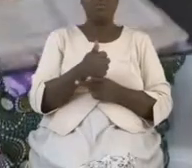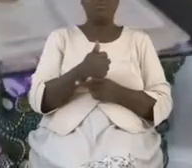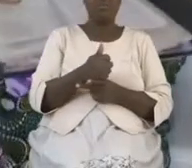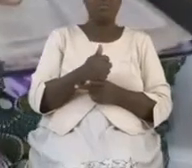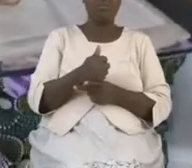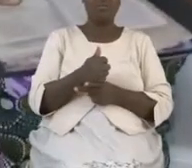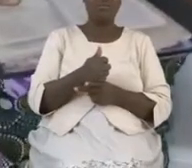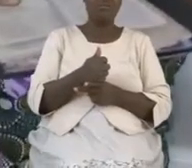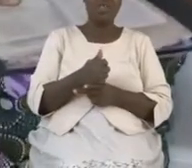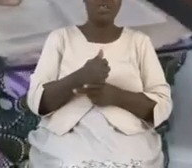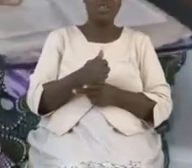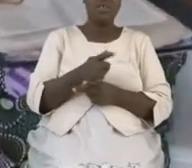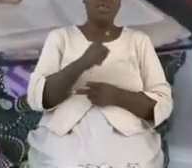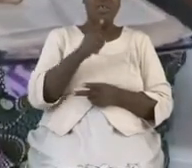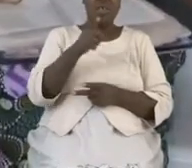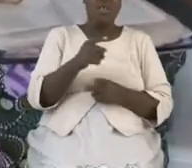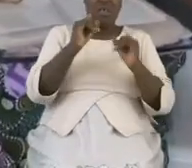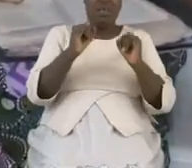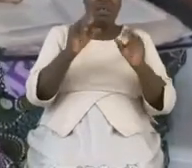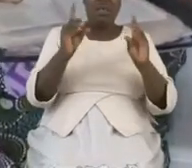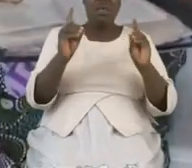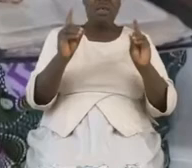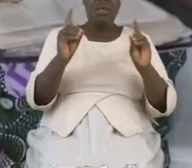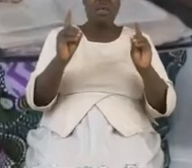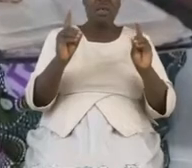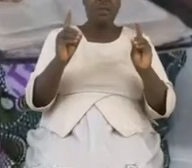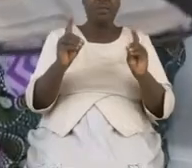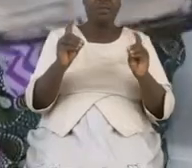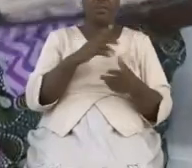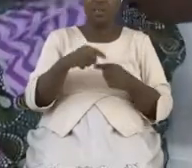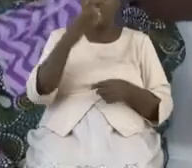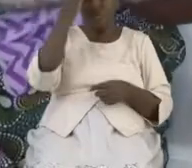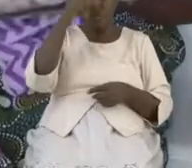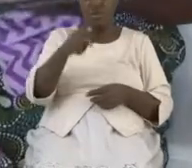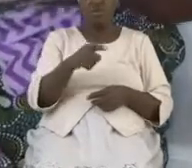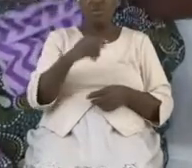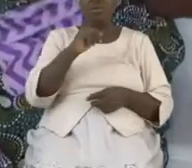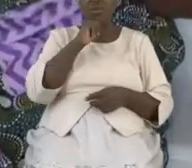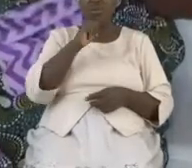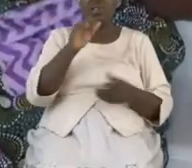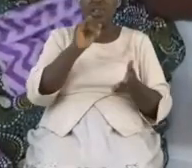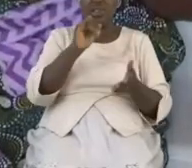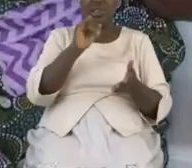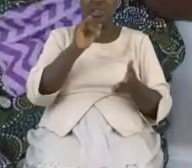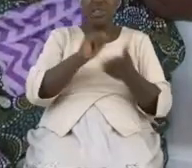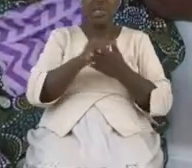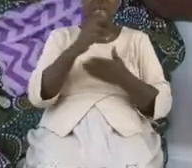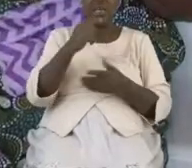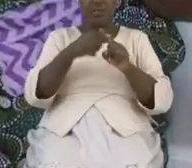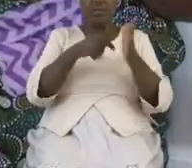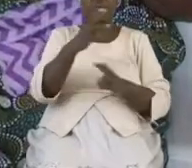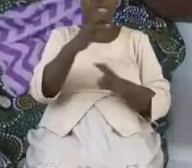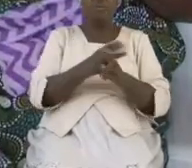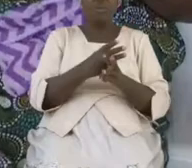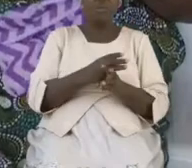adulteresses, spiritual adulteresses, know ye not that the friendship of the world